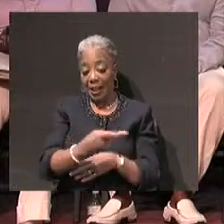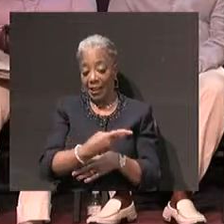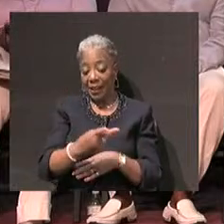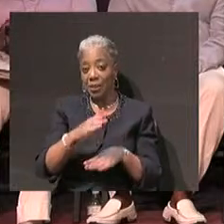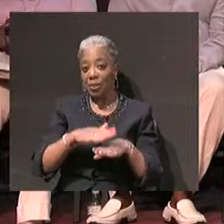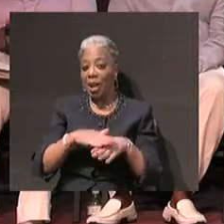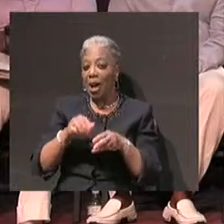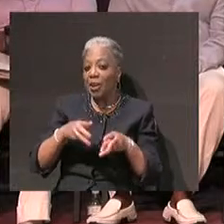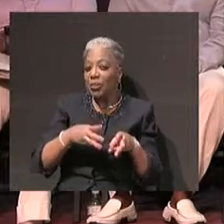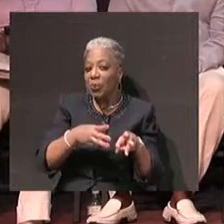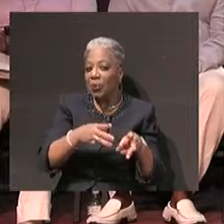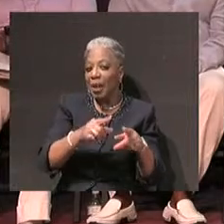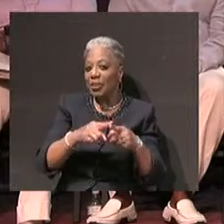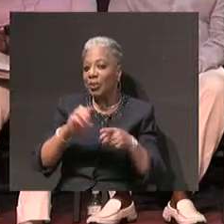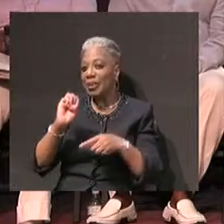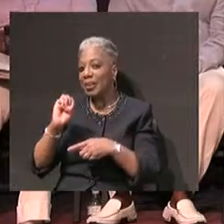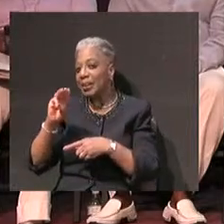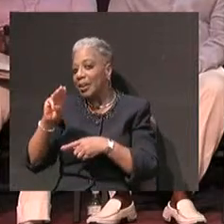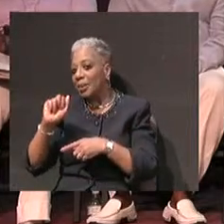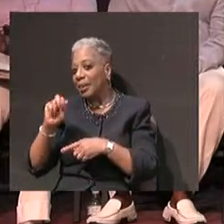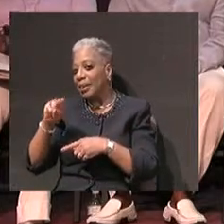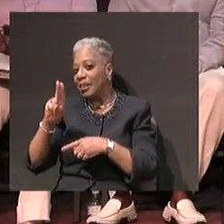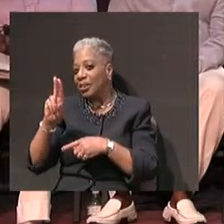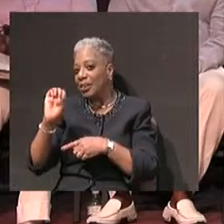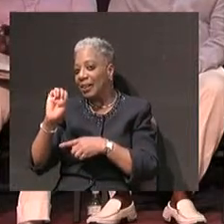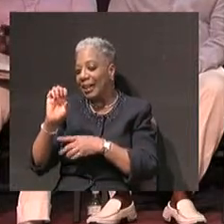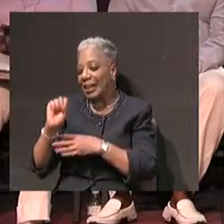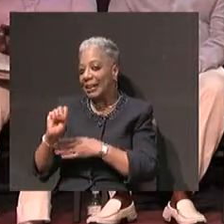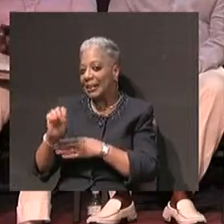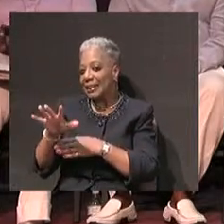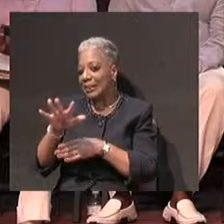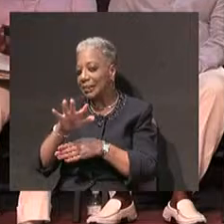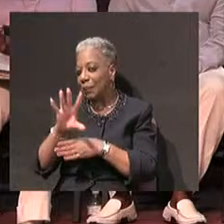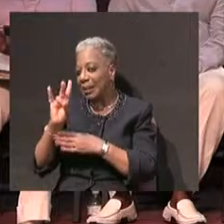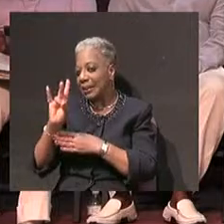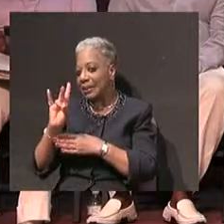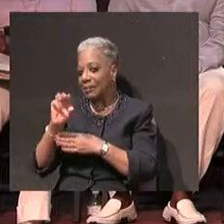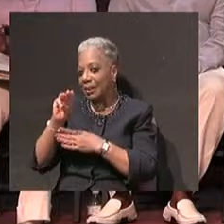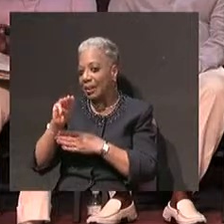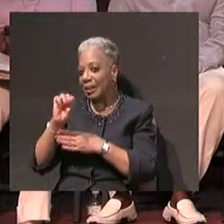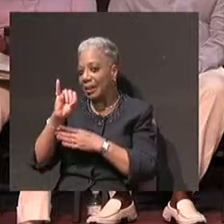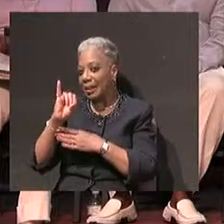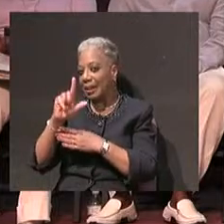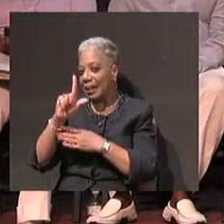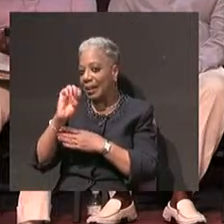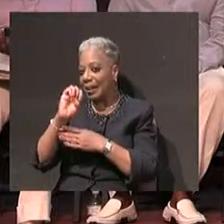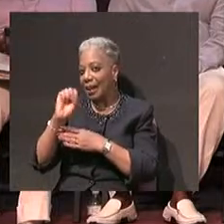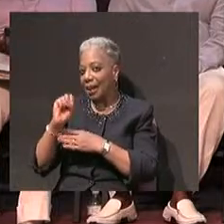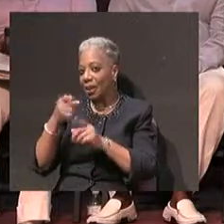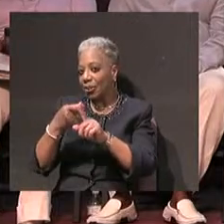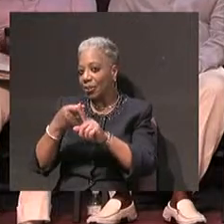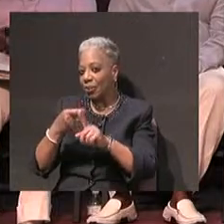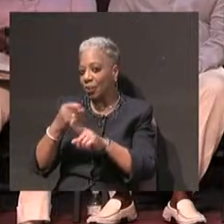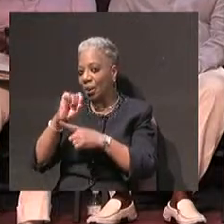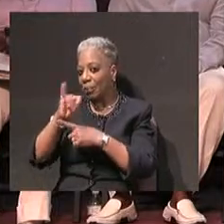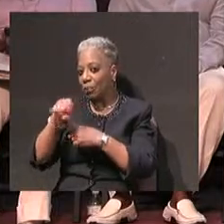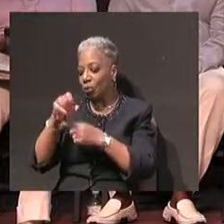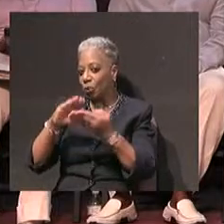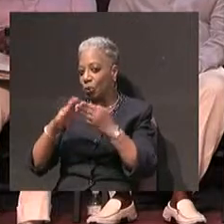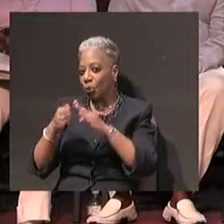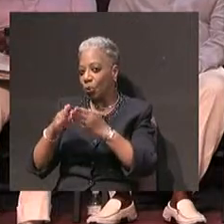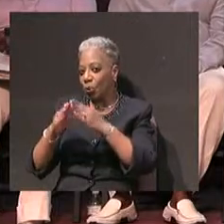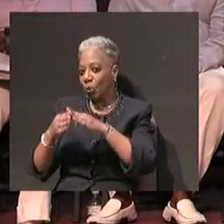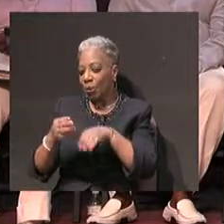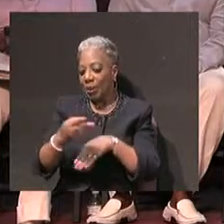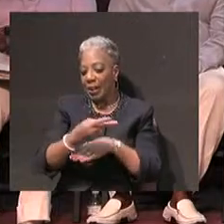of Emmaus, 7 miles northwest of Jerusalem, and they're grieving, talking with each other about the events